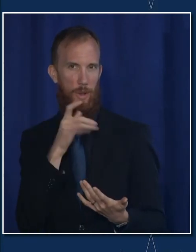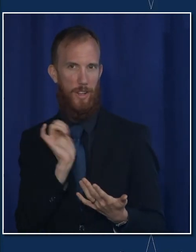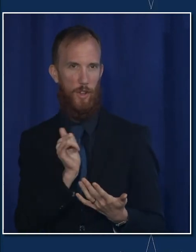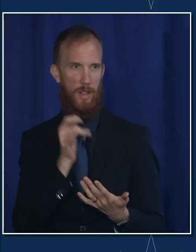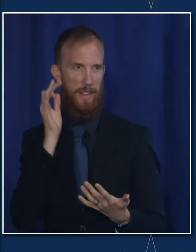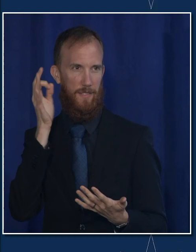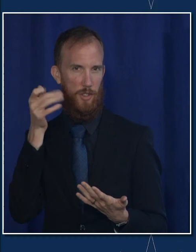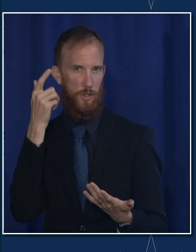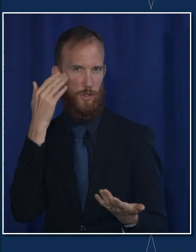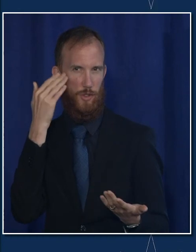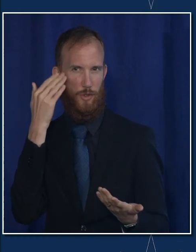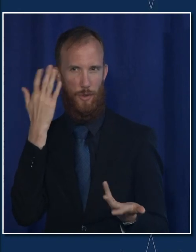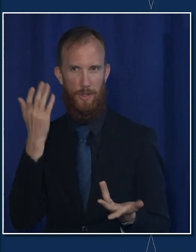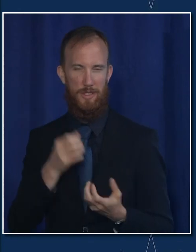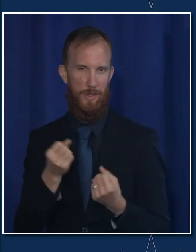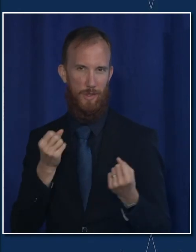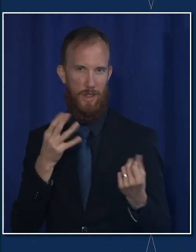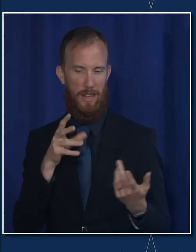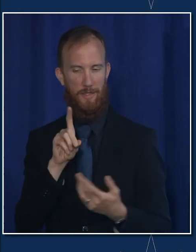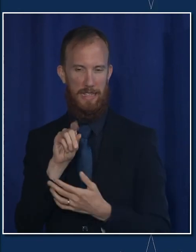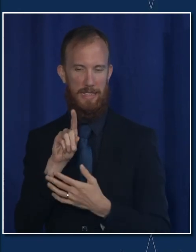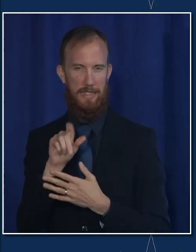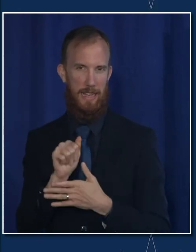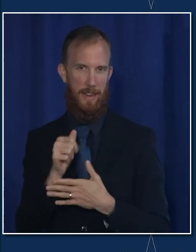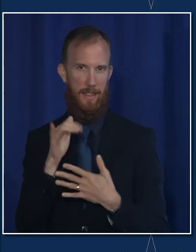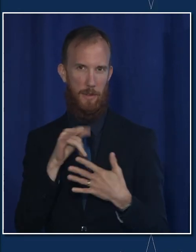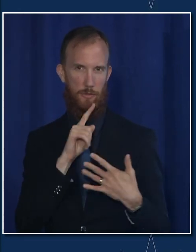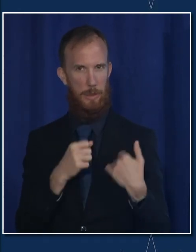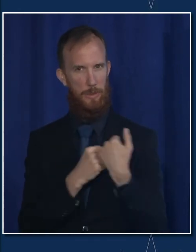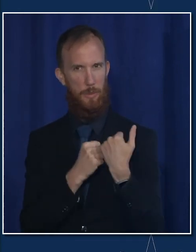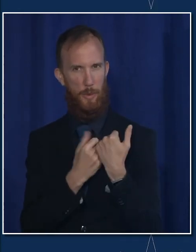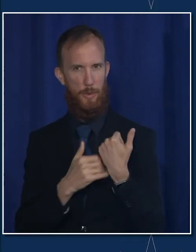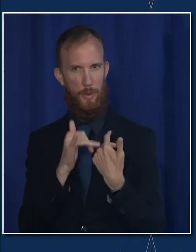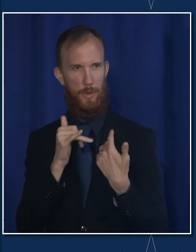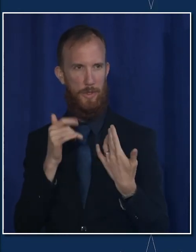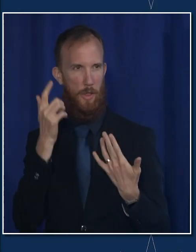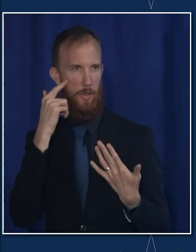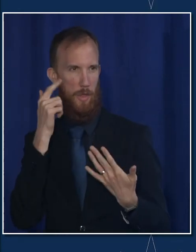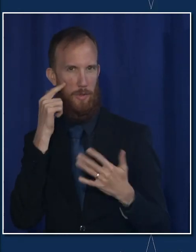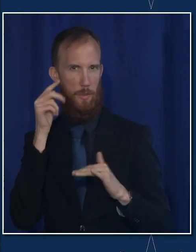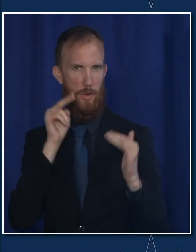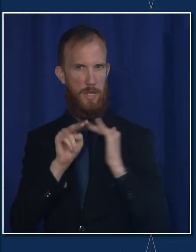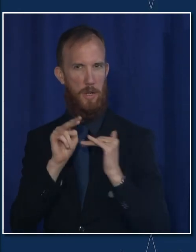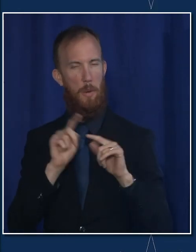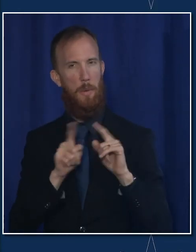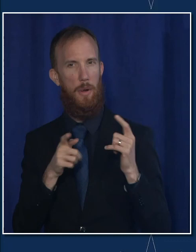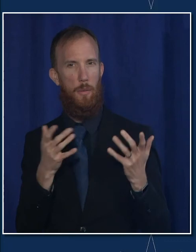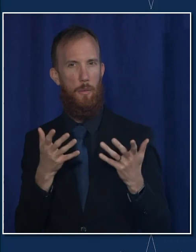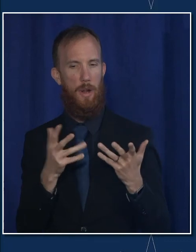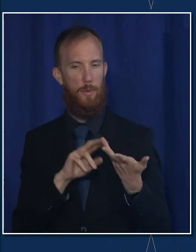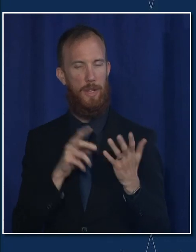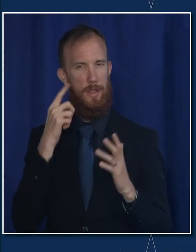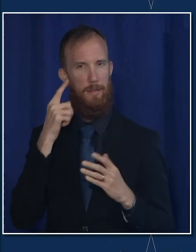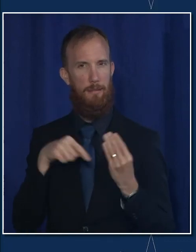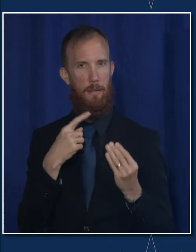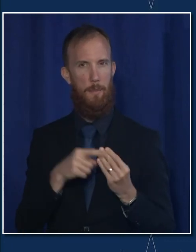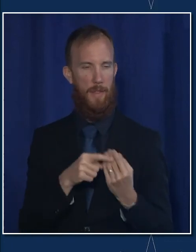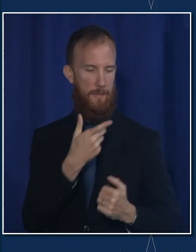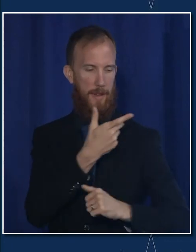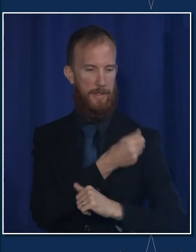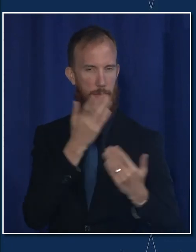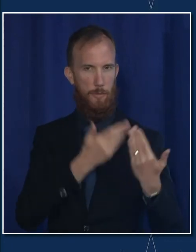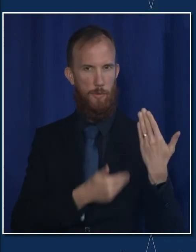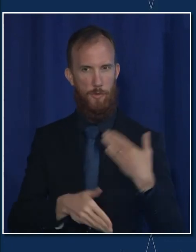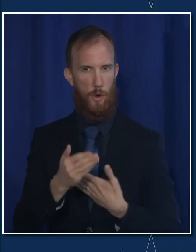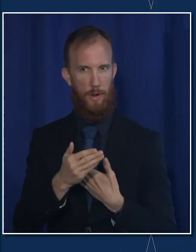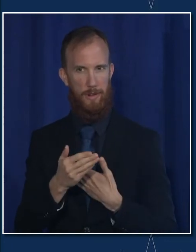tea leaves. Obviously, there's a lot of data that's supporting this kind of thing, but where do we stand with the number of vaccinations going forward, and with the